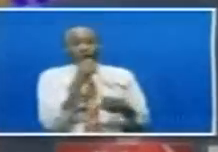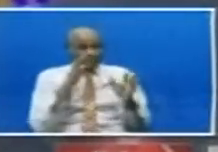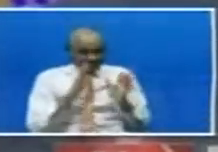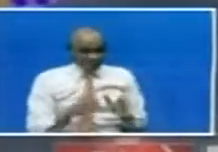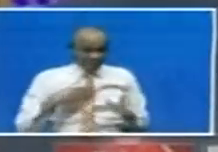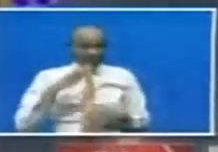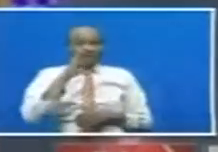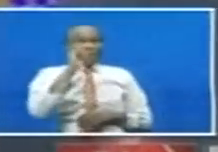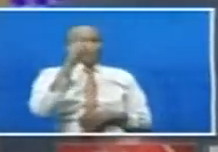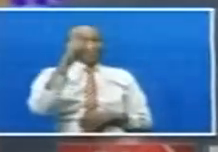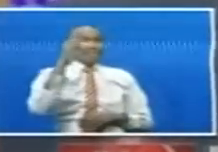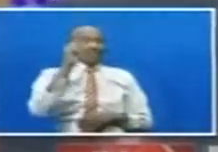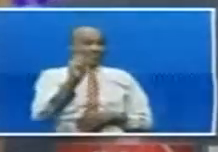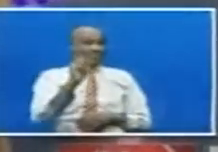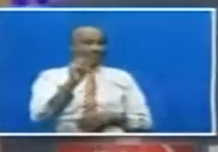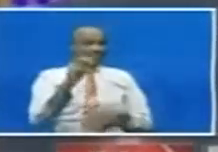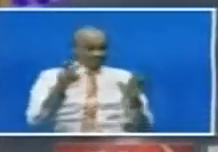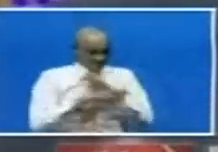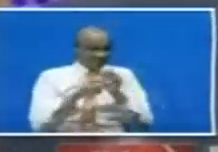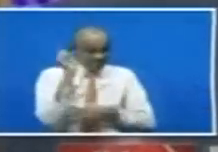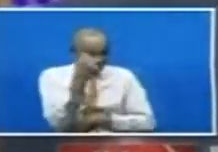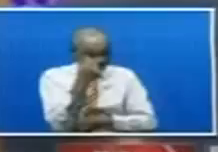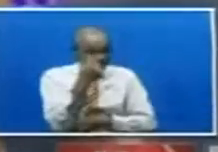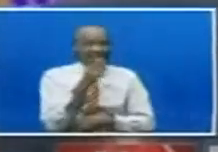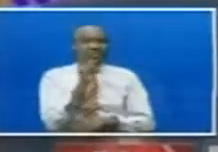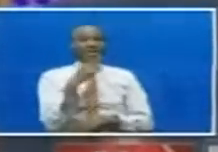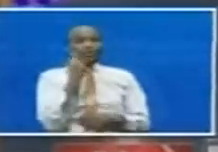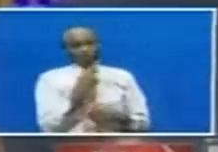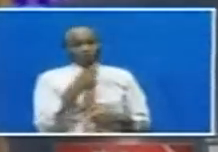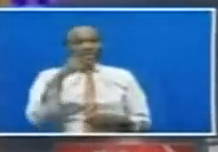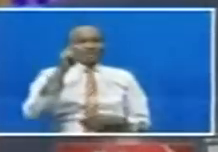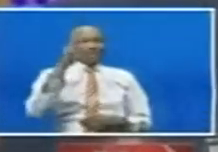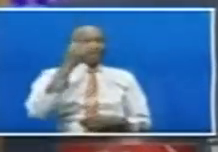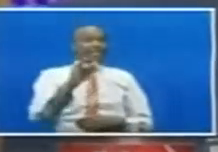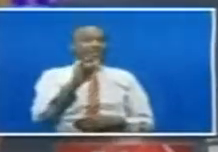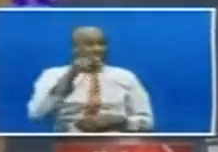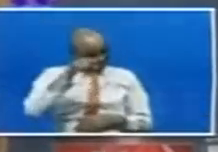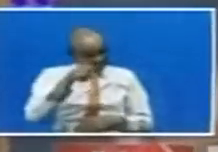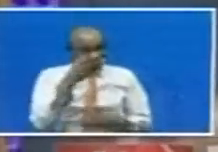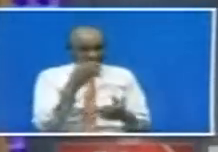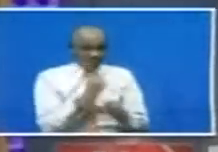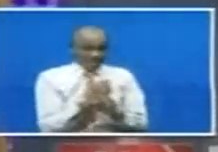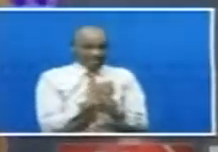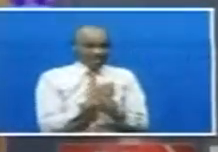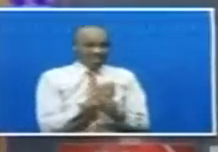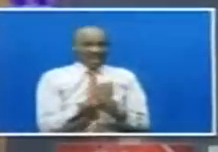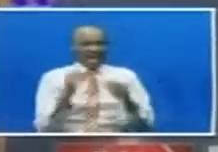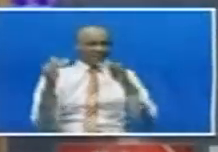Biden, the vice president. The second oldest is John Kerry, as the Secretary of State. On